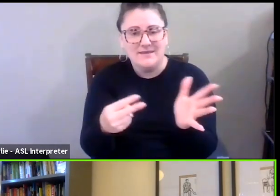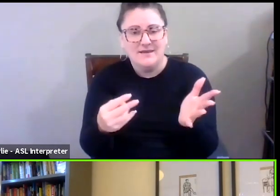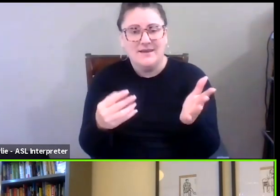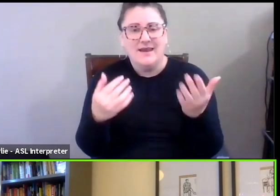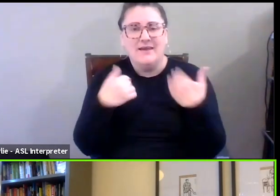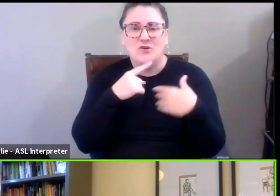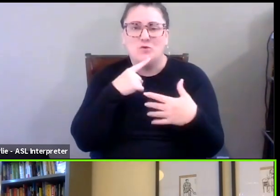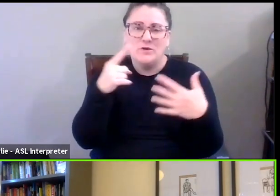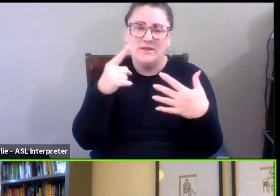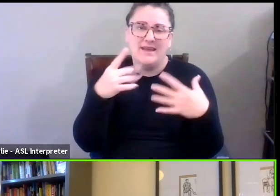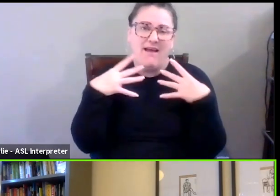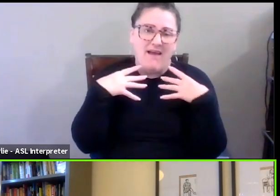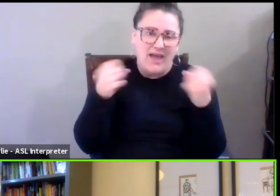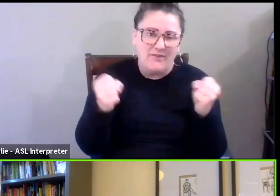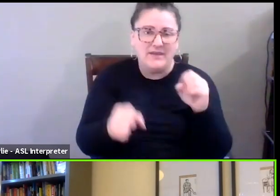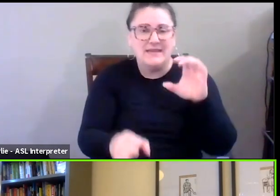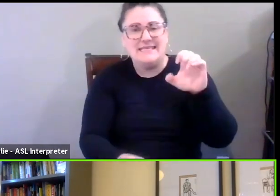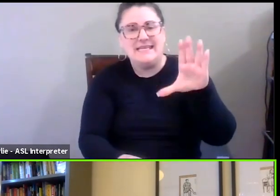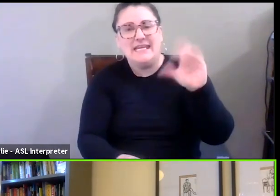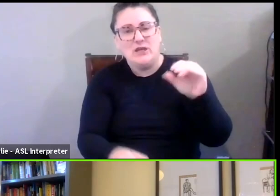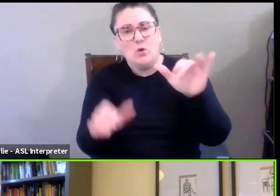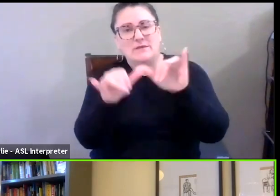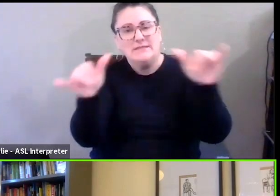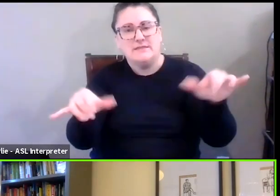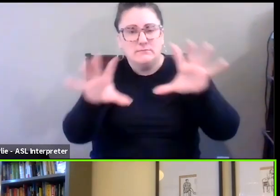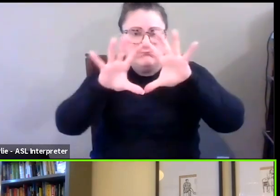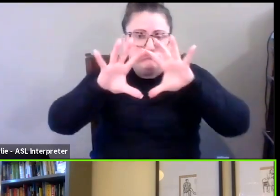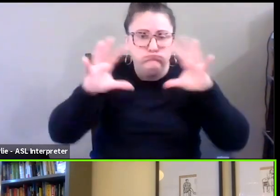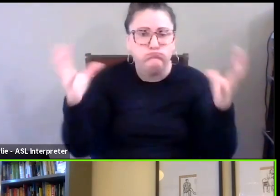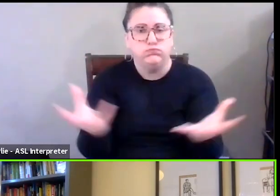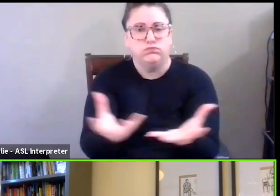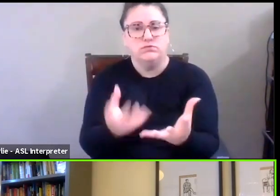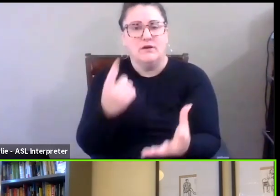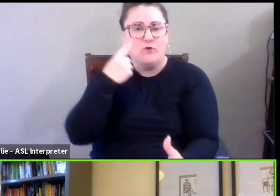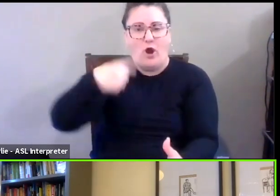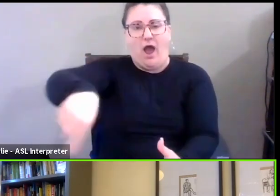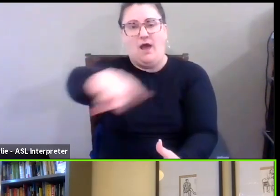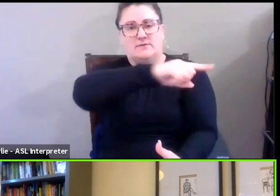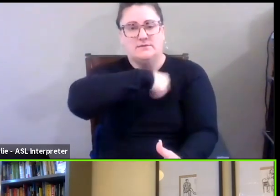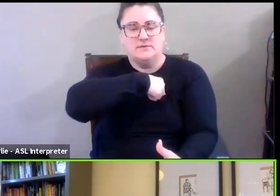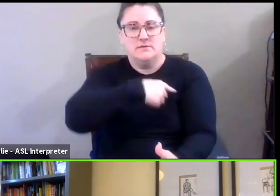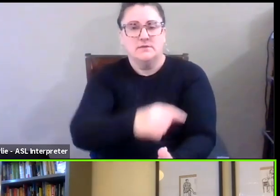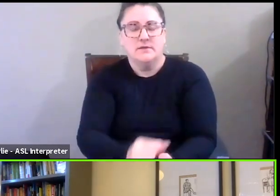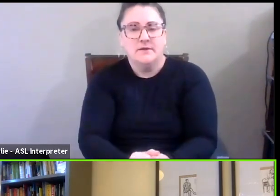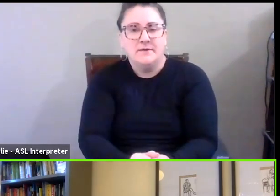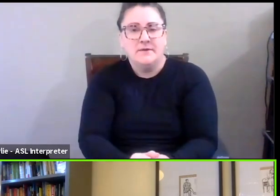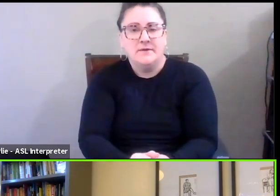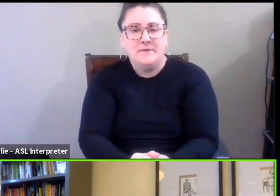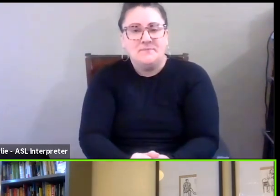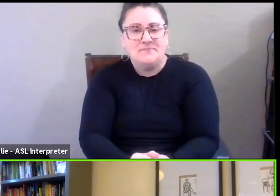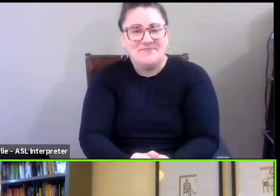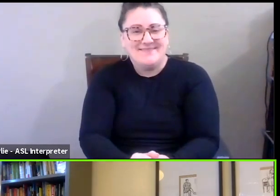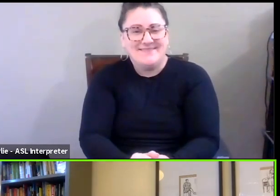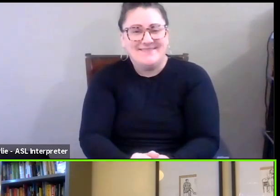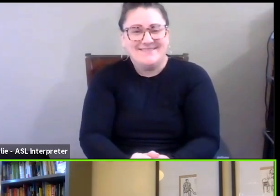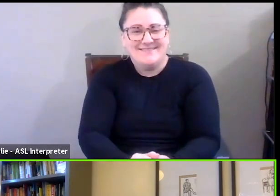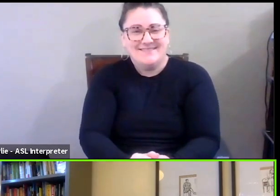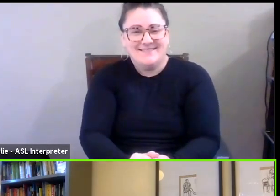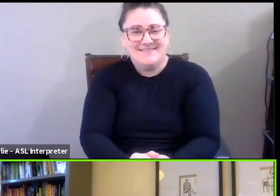really healthy ecosystem for the likes of us, mm-hmm. you know? It's not